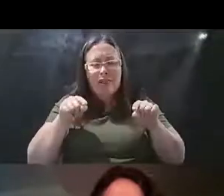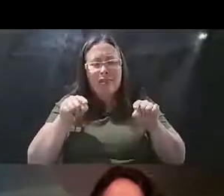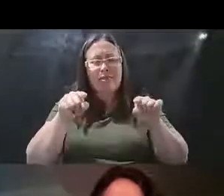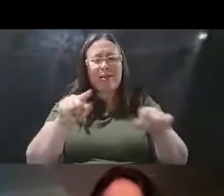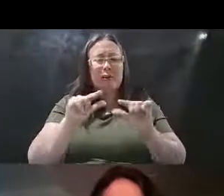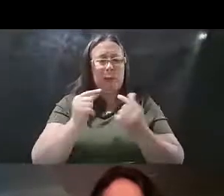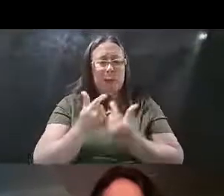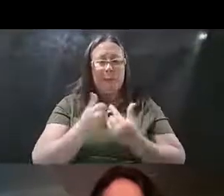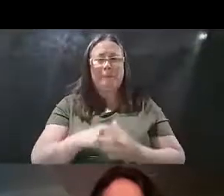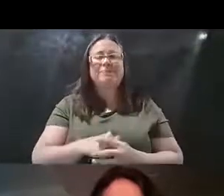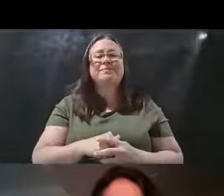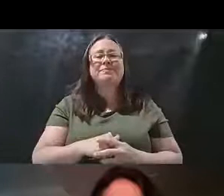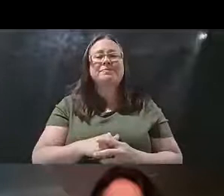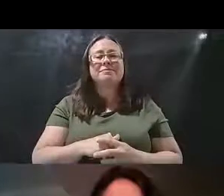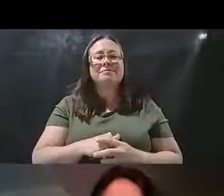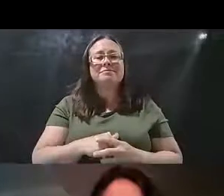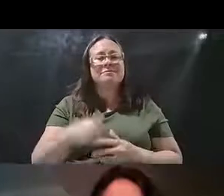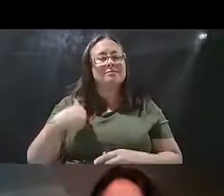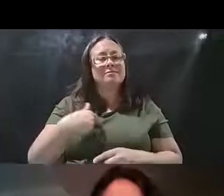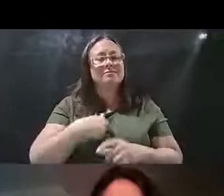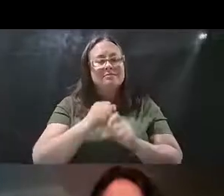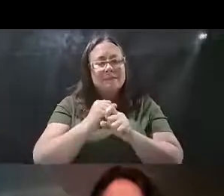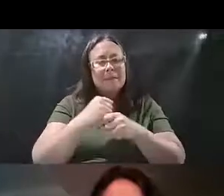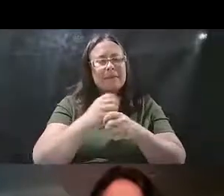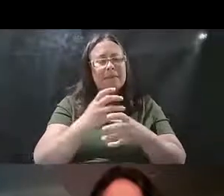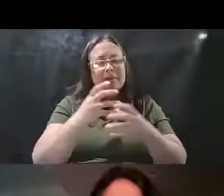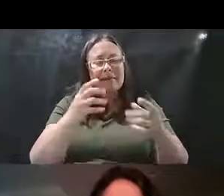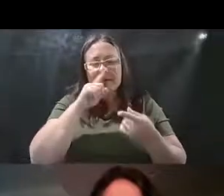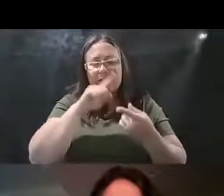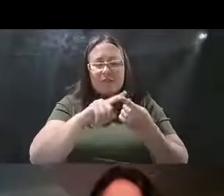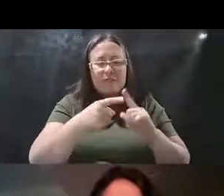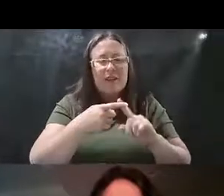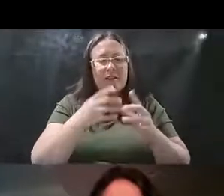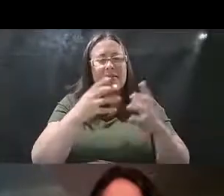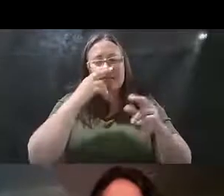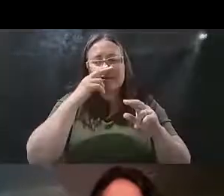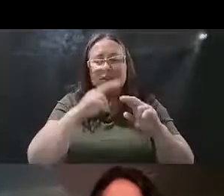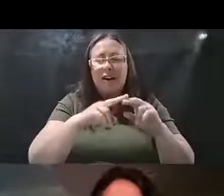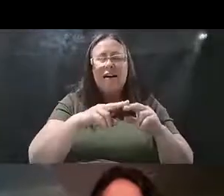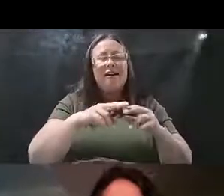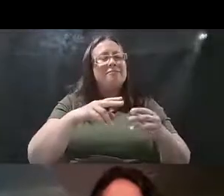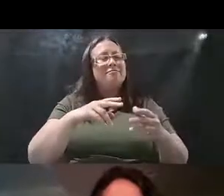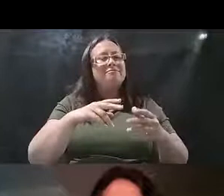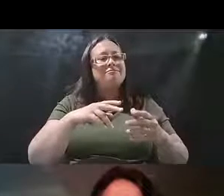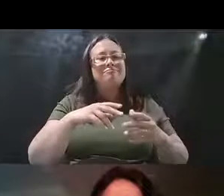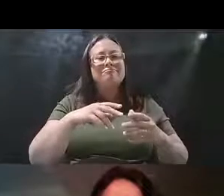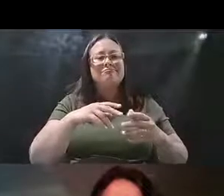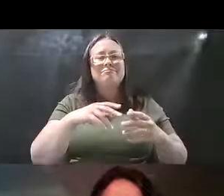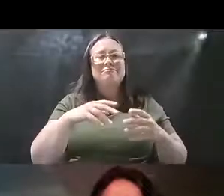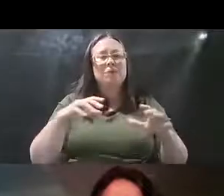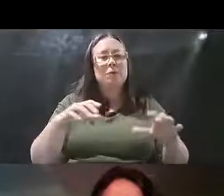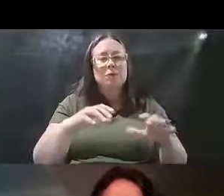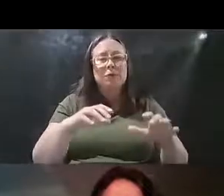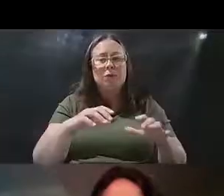group, and we made a lot of friends, had a lot of fun, learned how to do a lot of Texas stuff like dancing the Cotton